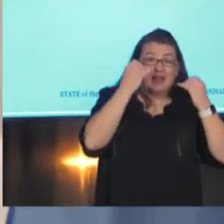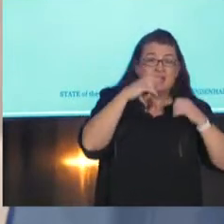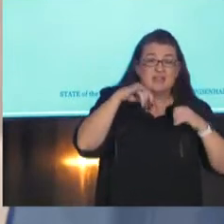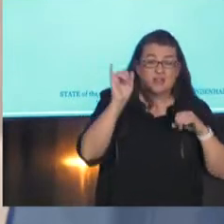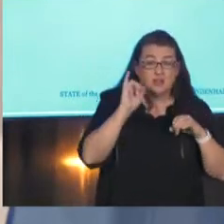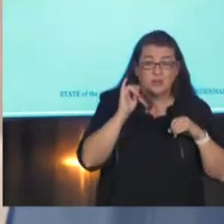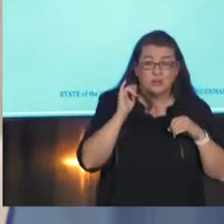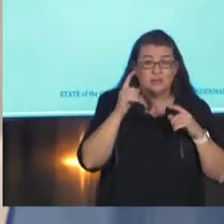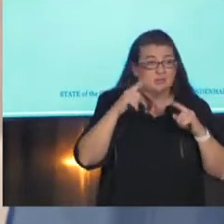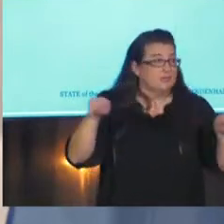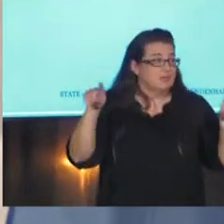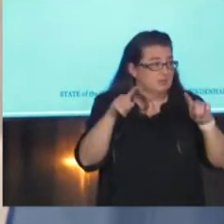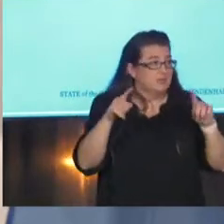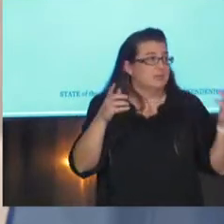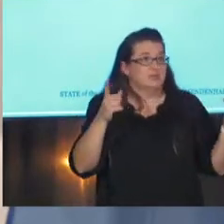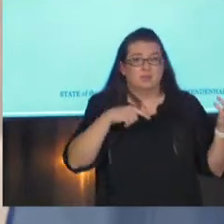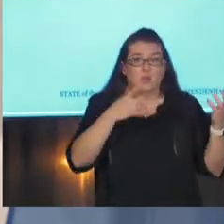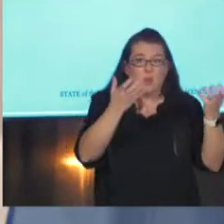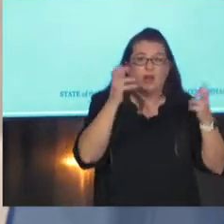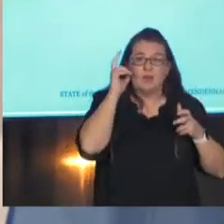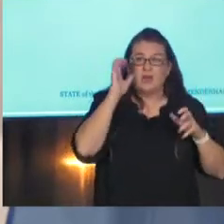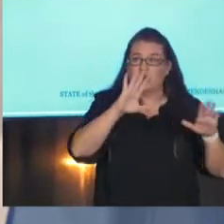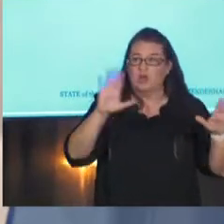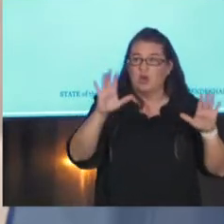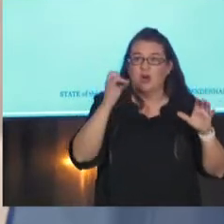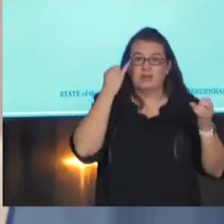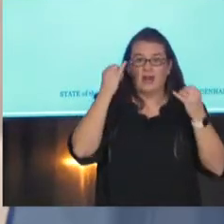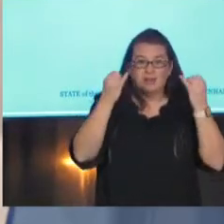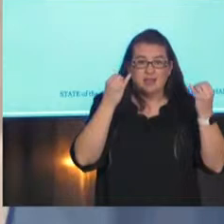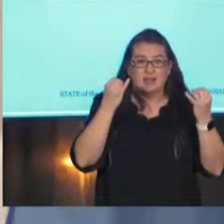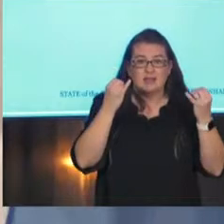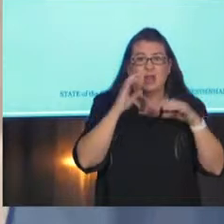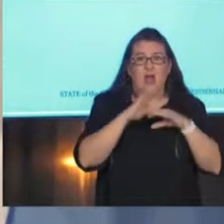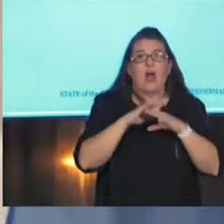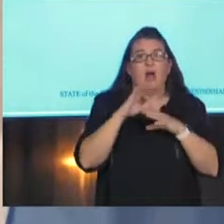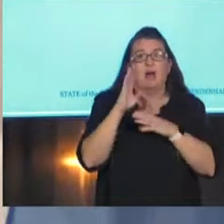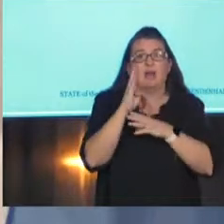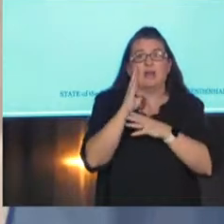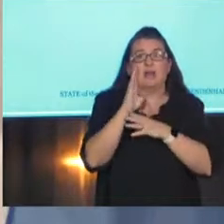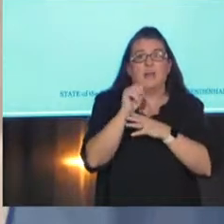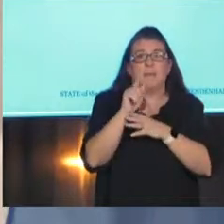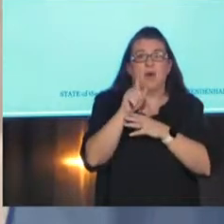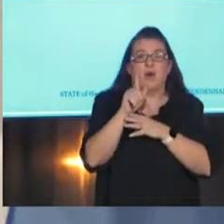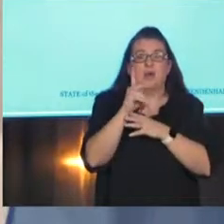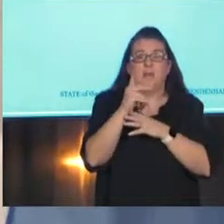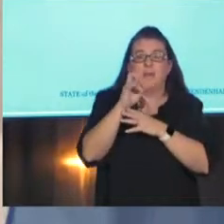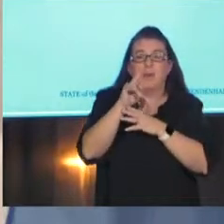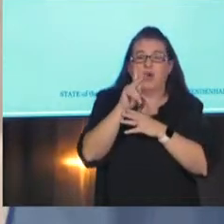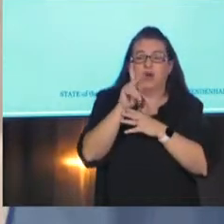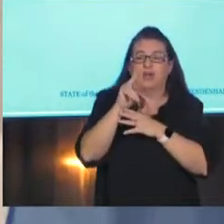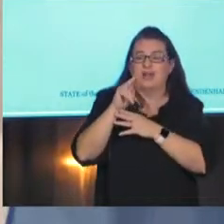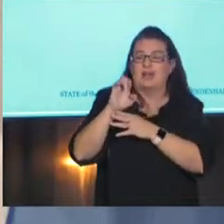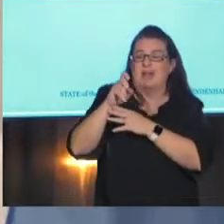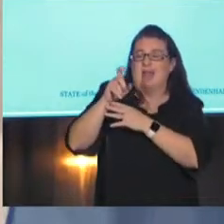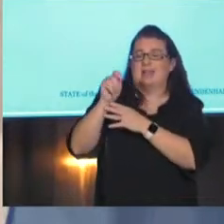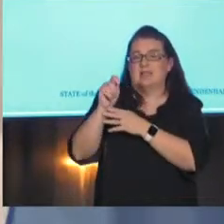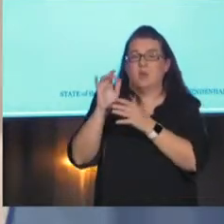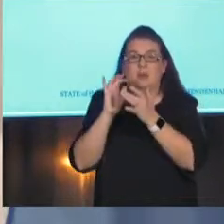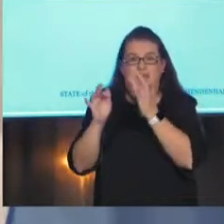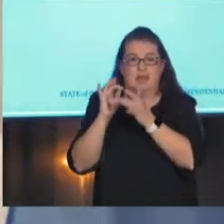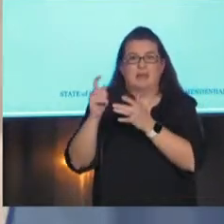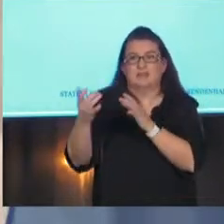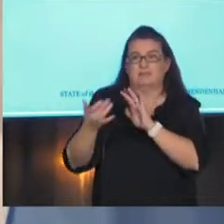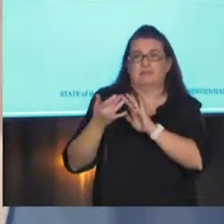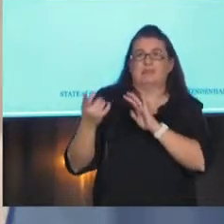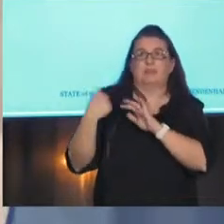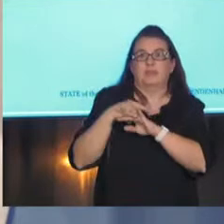out here in the crowd, we want to hear from you on the Ballpark Next website. But it's important to me that our community is a partner with us moving forward.